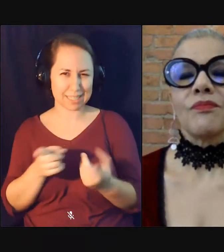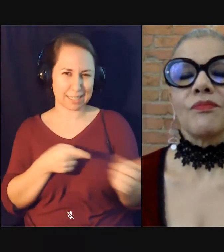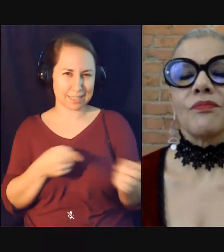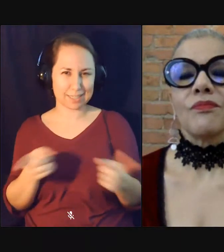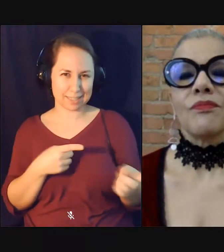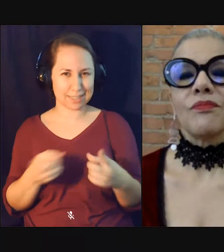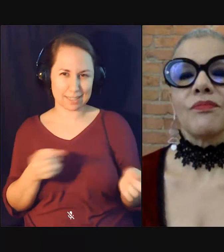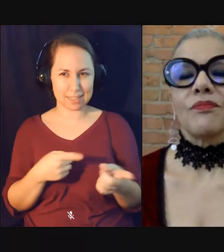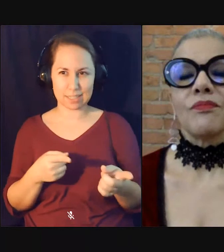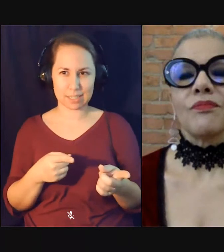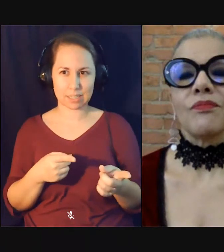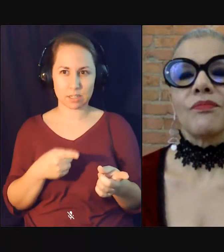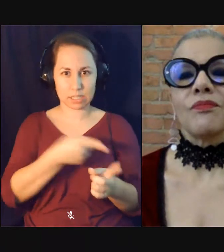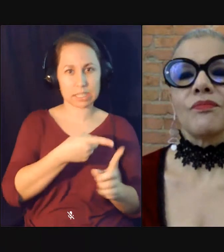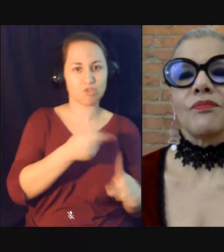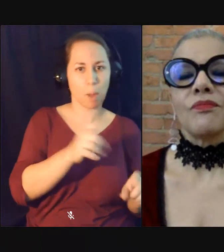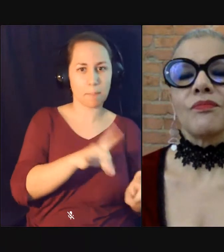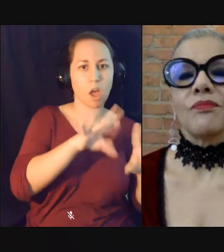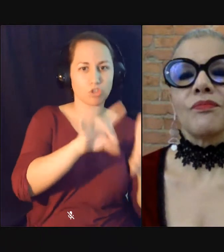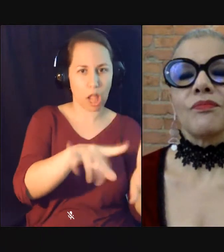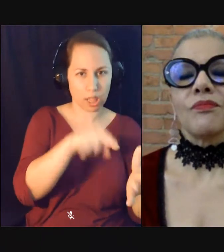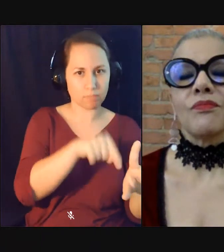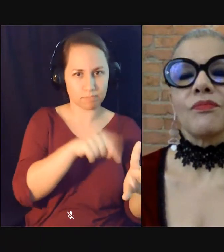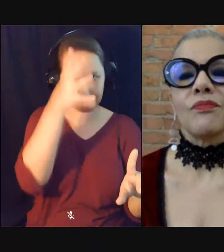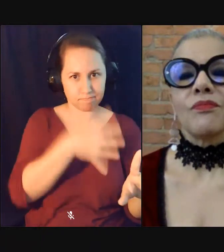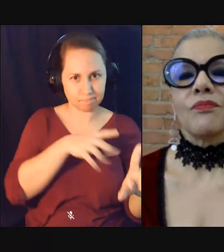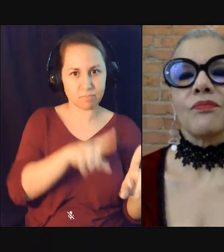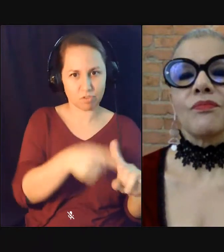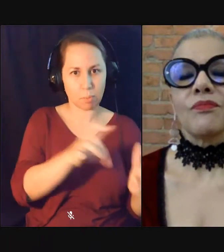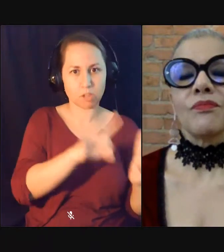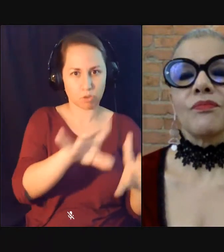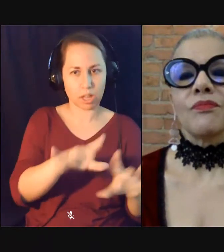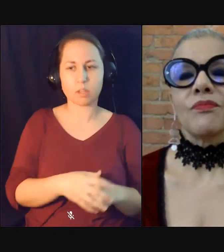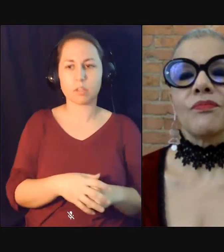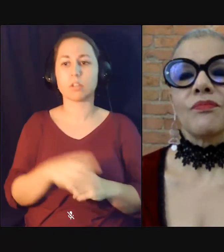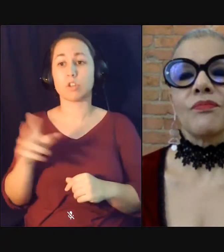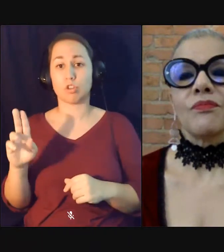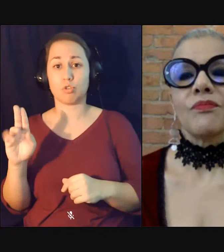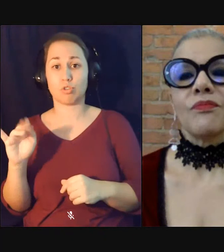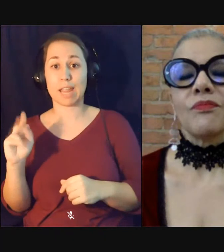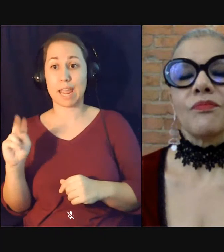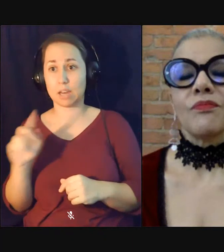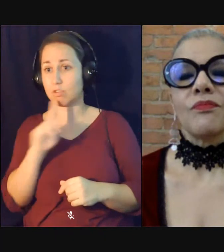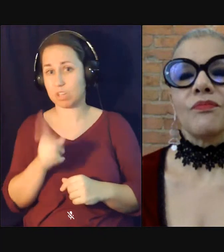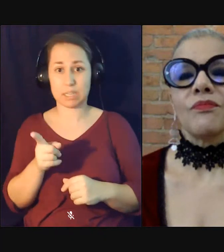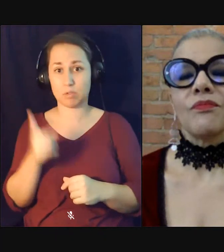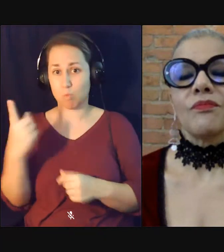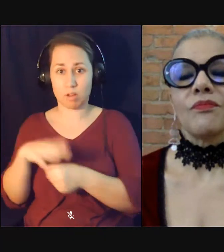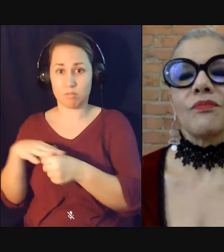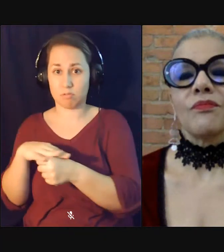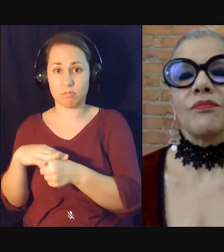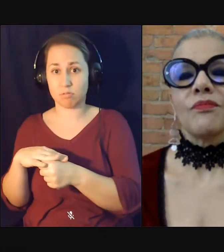and he's from Australia. So it is a global movement, and Ukraine forms one of its nexuses. I will say, however, the United